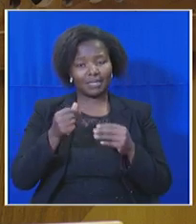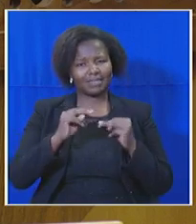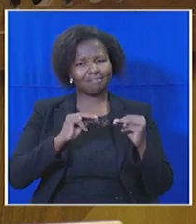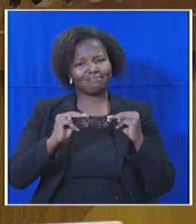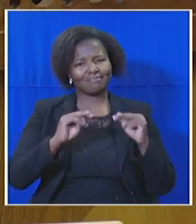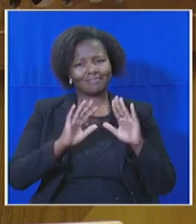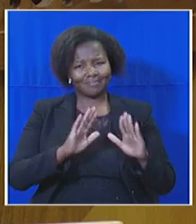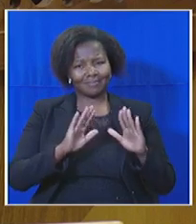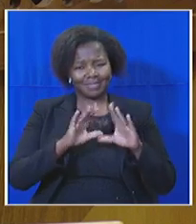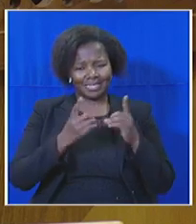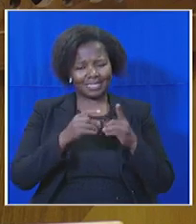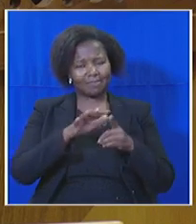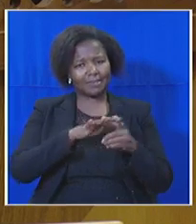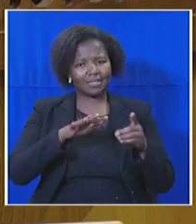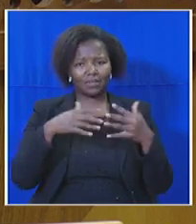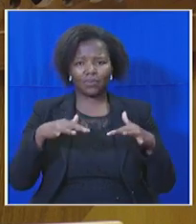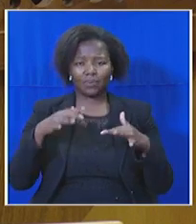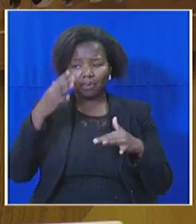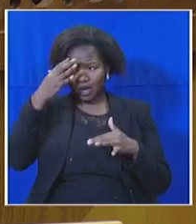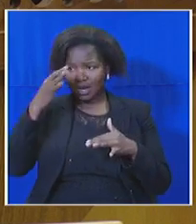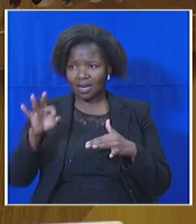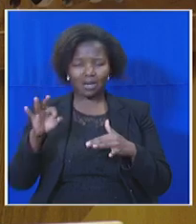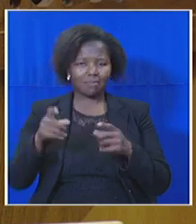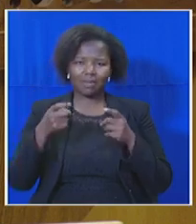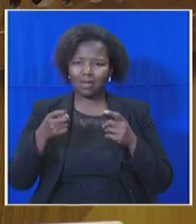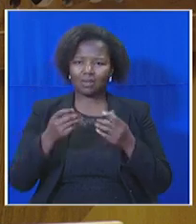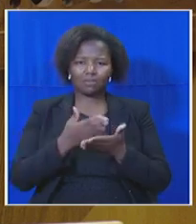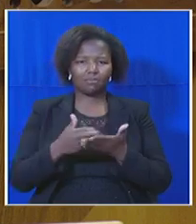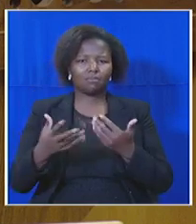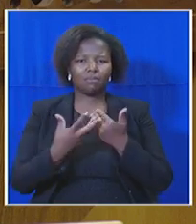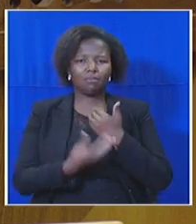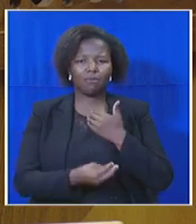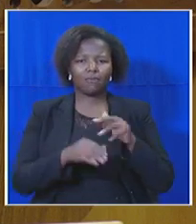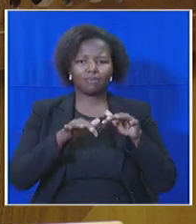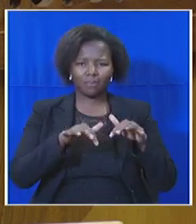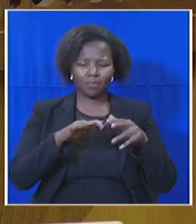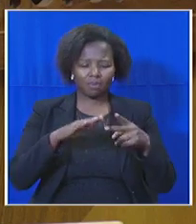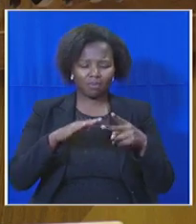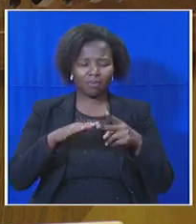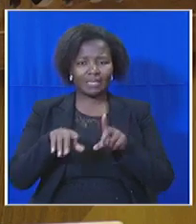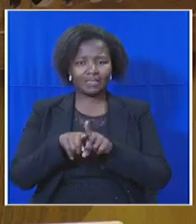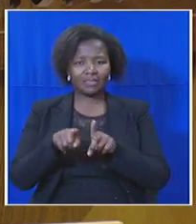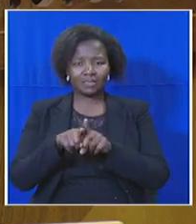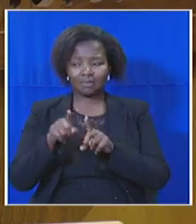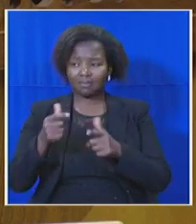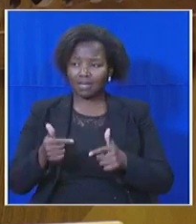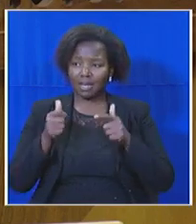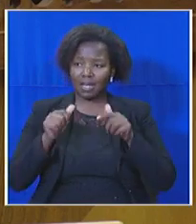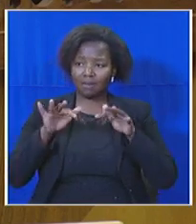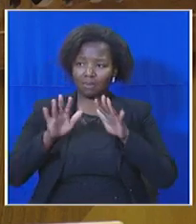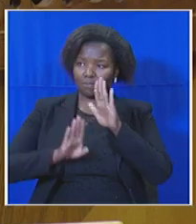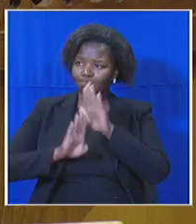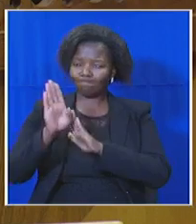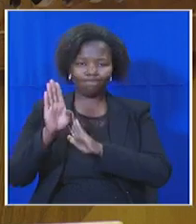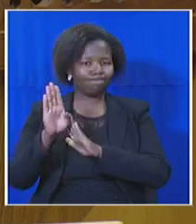these departments hinder the state's ability to eradicate poverty and, of course, hinders the ability to improve the lives of South African